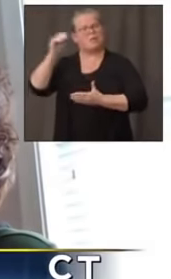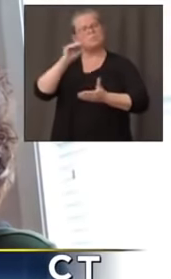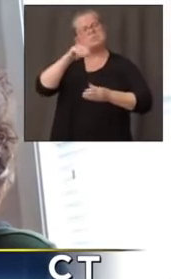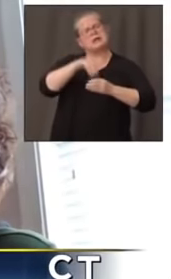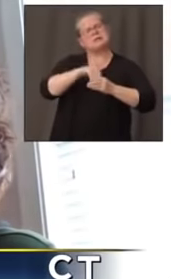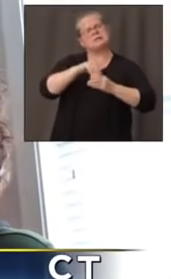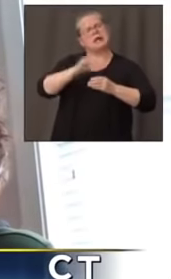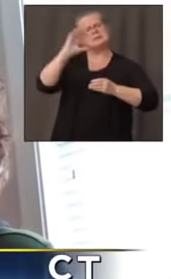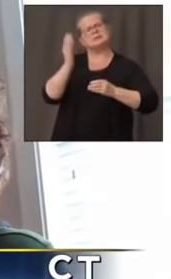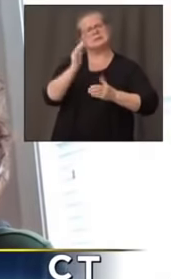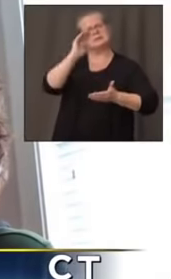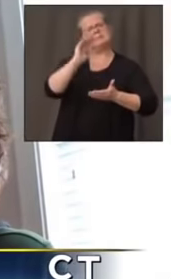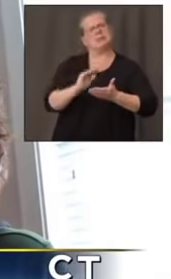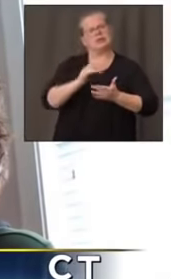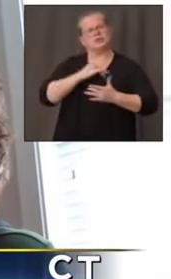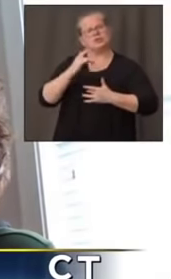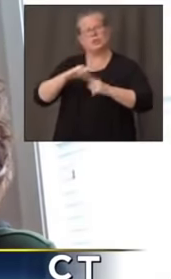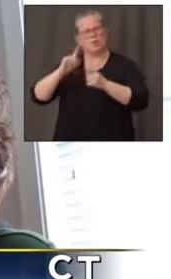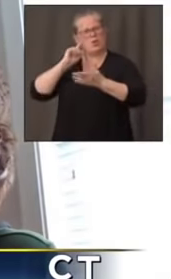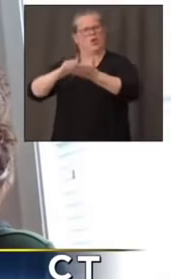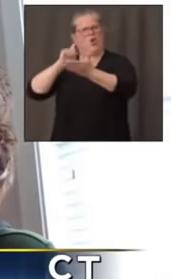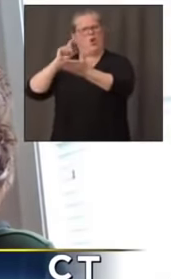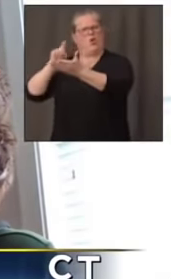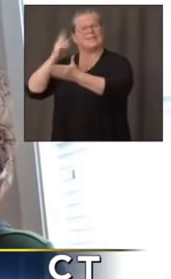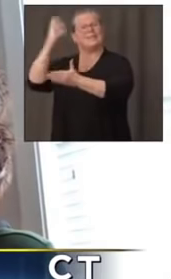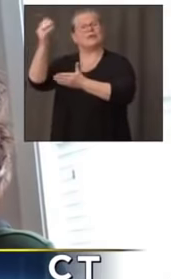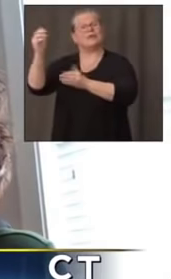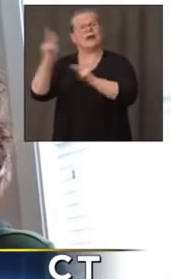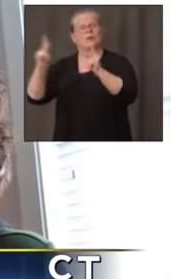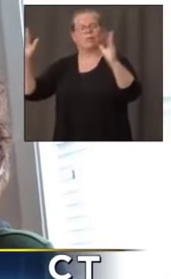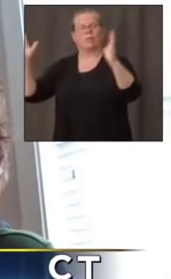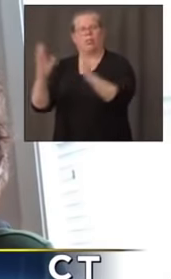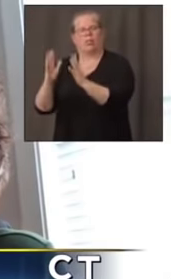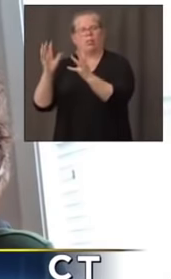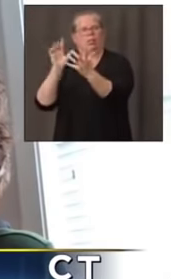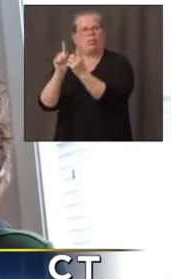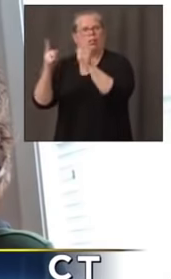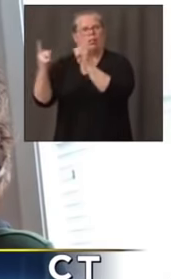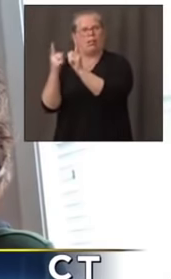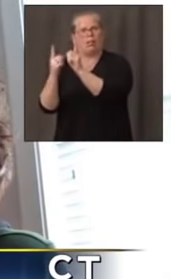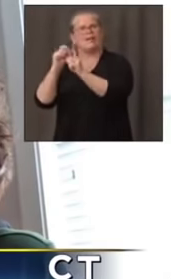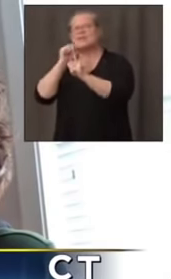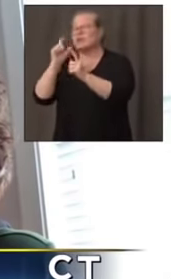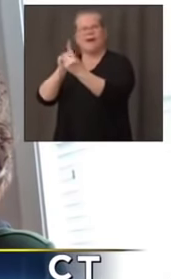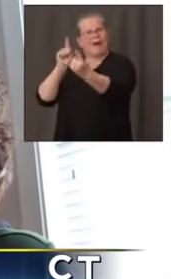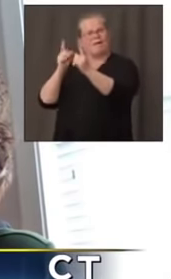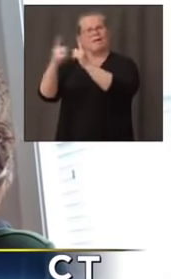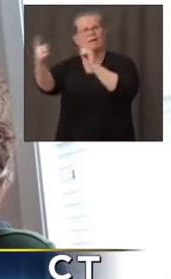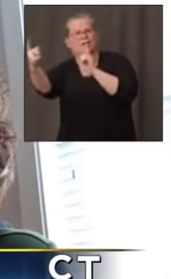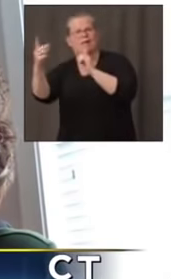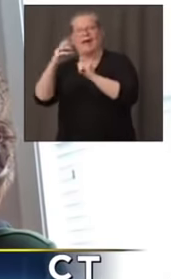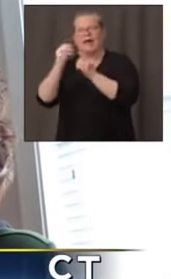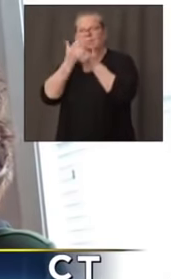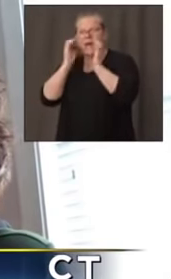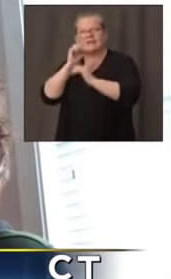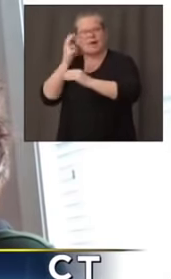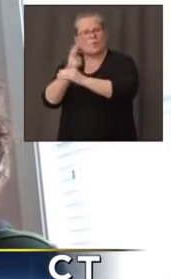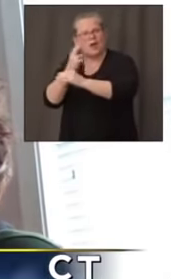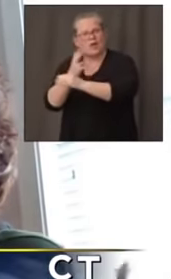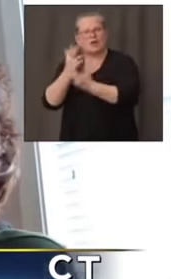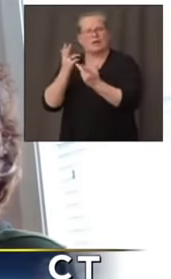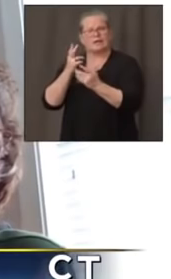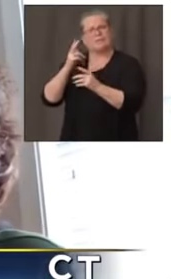physically distancing and also not wearing masks. And I wanted to just say that, to remind us all that wearing a face covering is